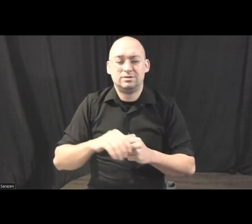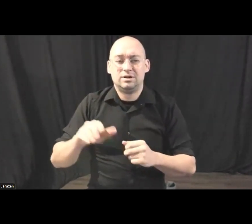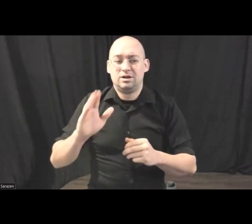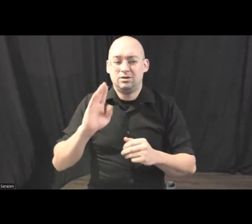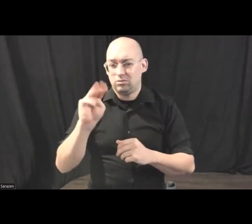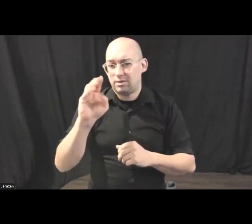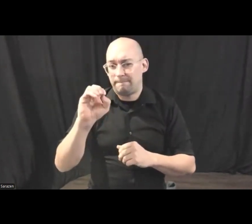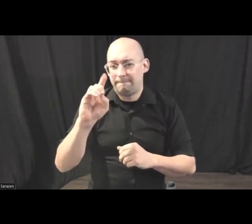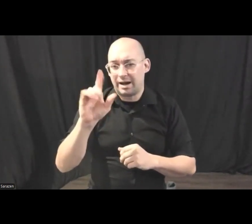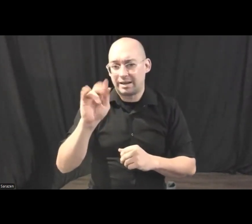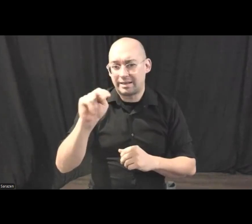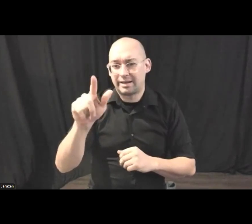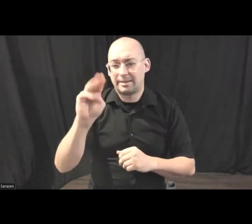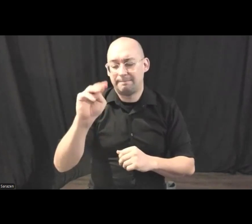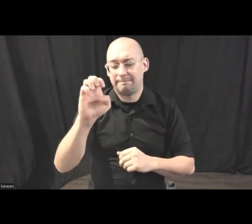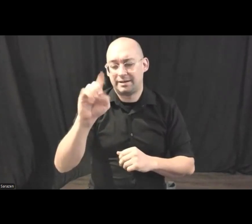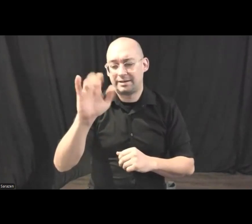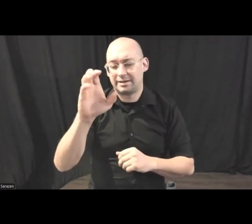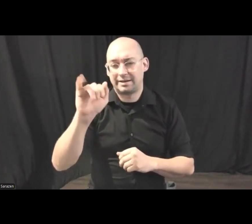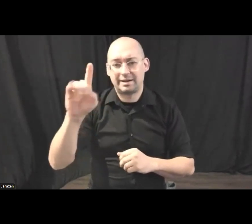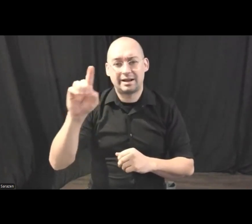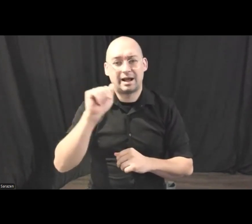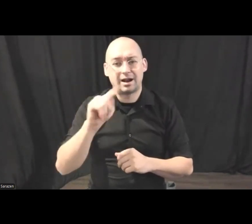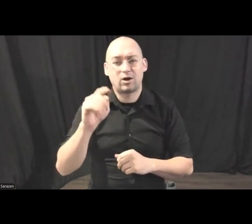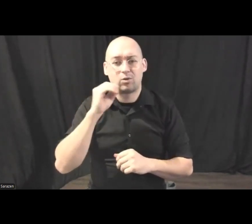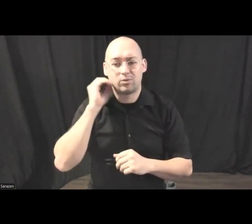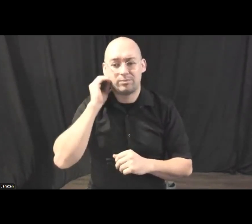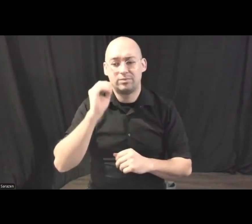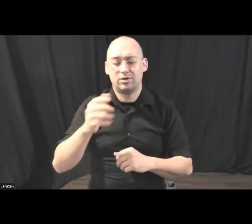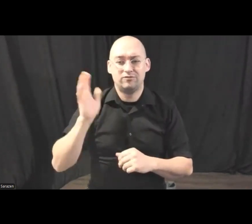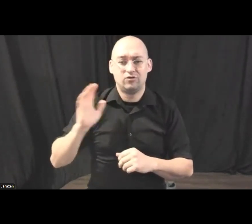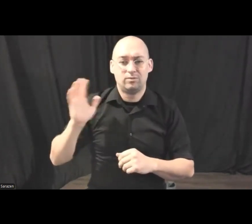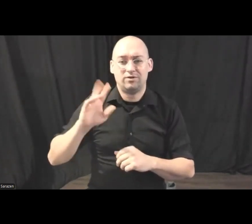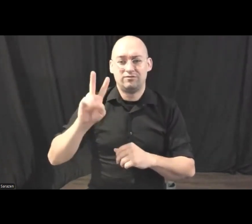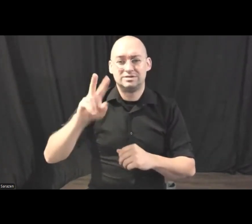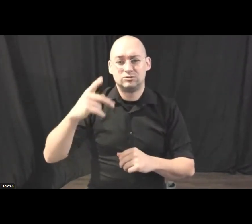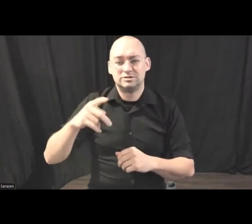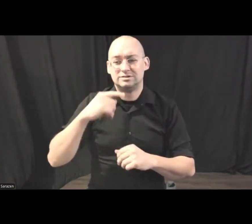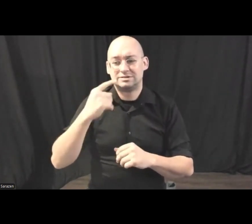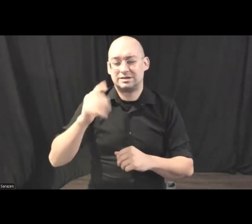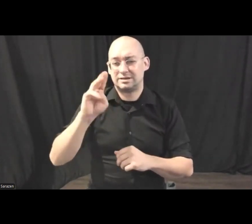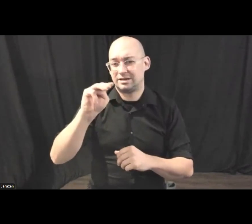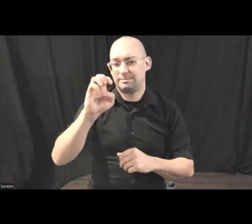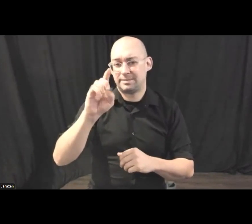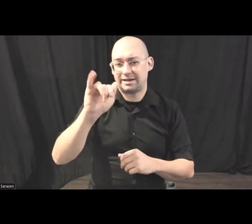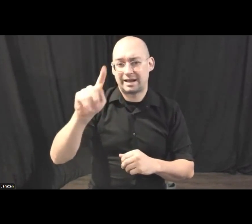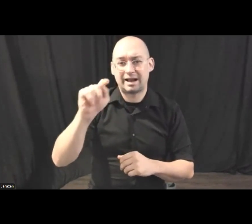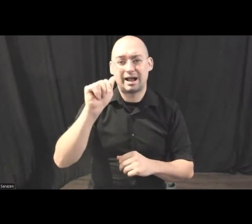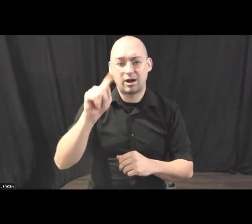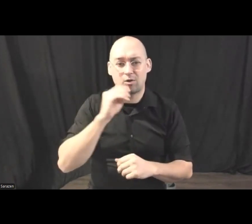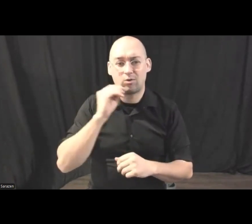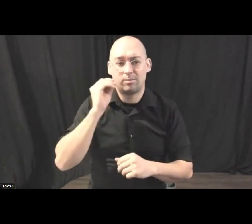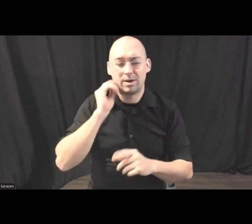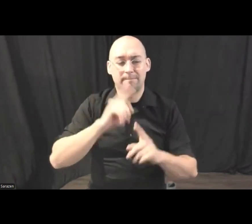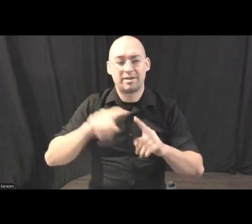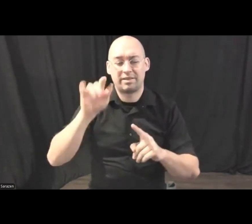will. Our former vice president called for Medicare at home if she were to be elected, and she was not. But the Medicaid home that's